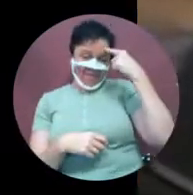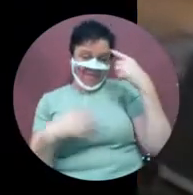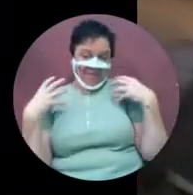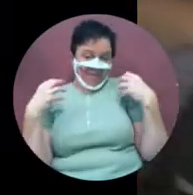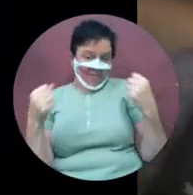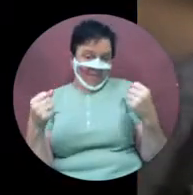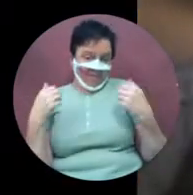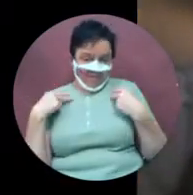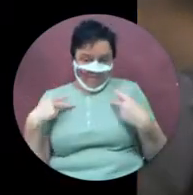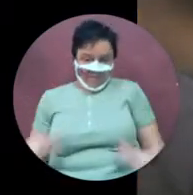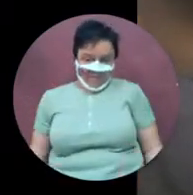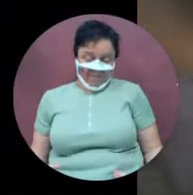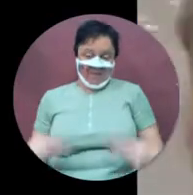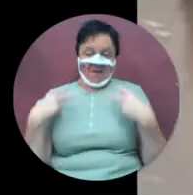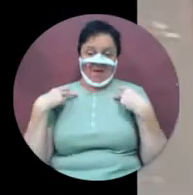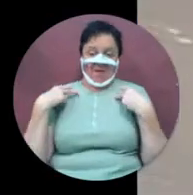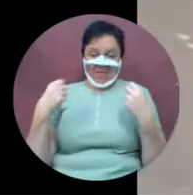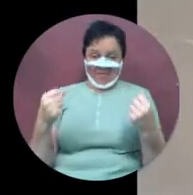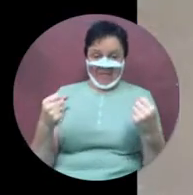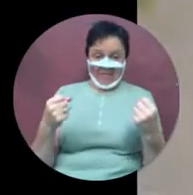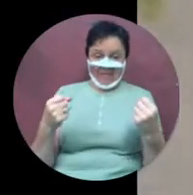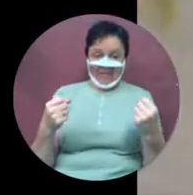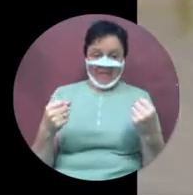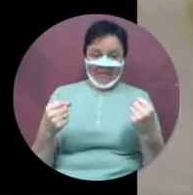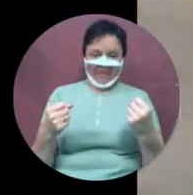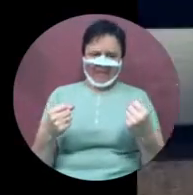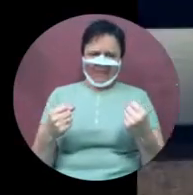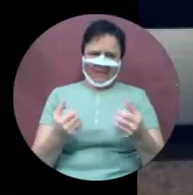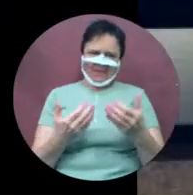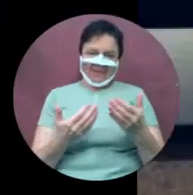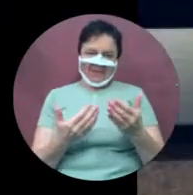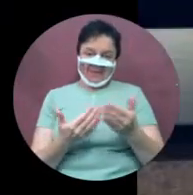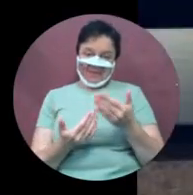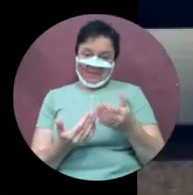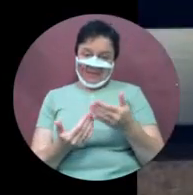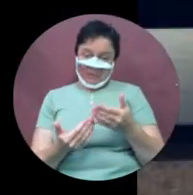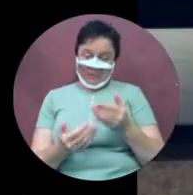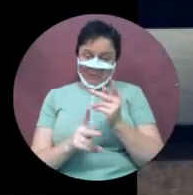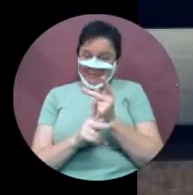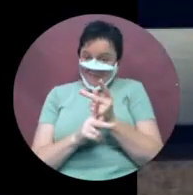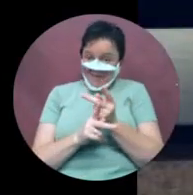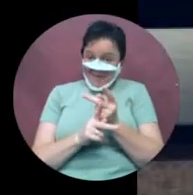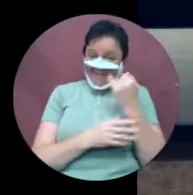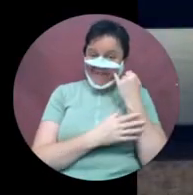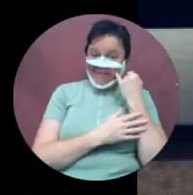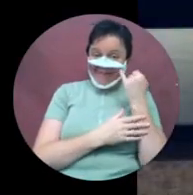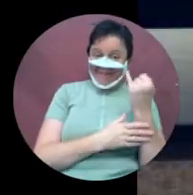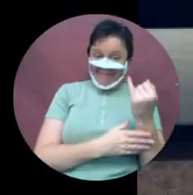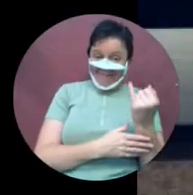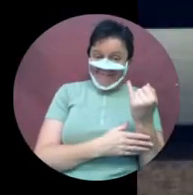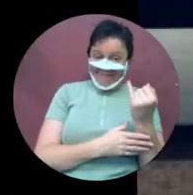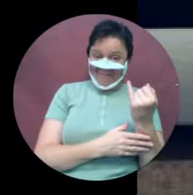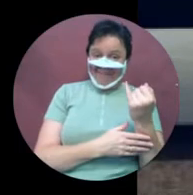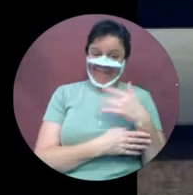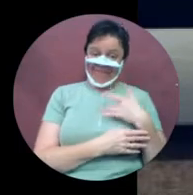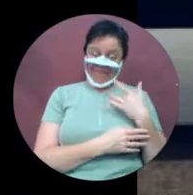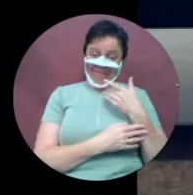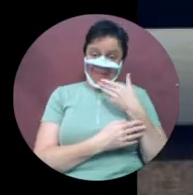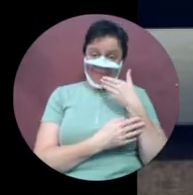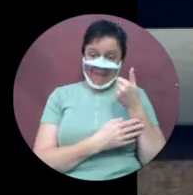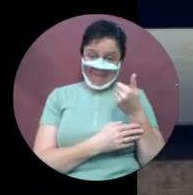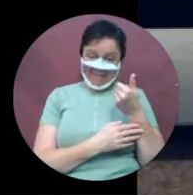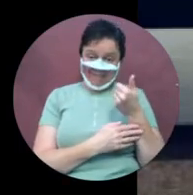you'll be able to look and to feel your best. You know, it's so much easier to take care of yourself from those simple